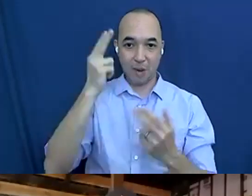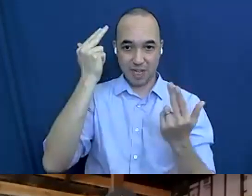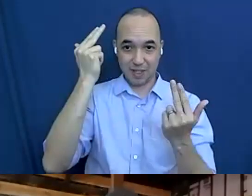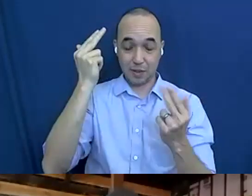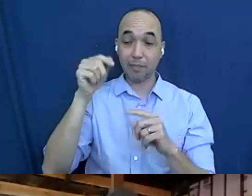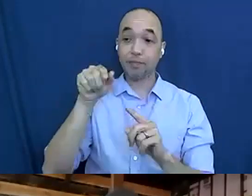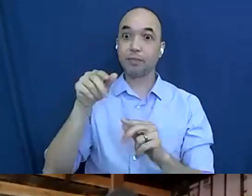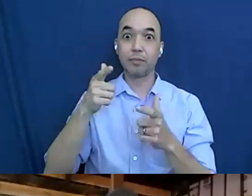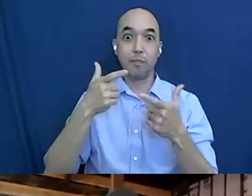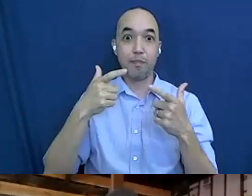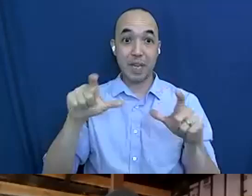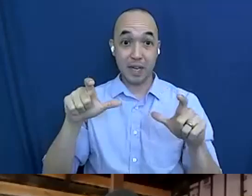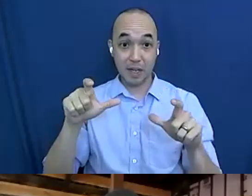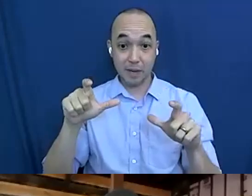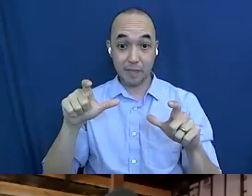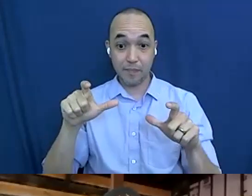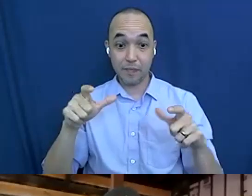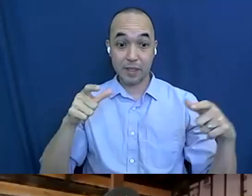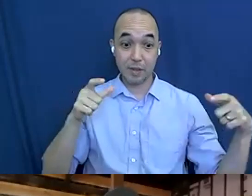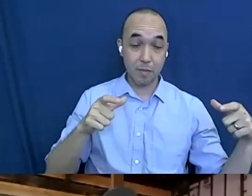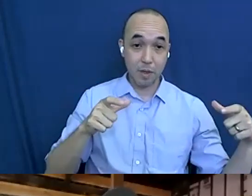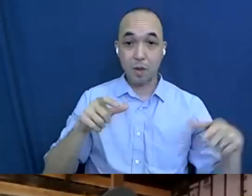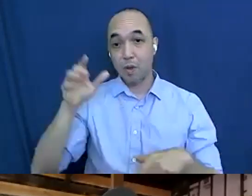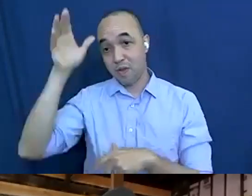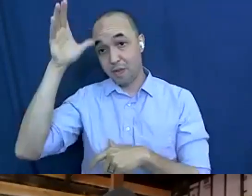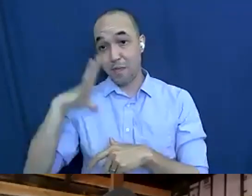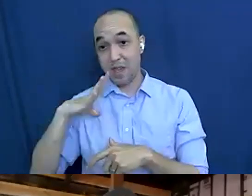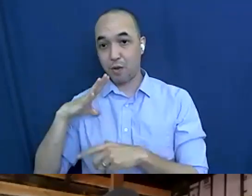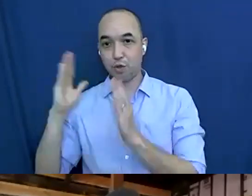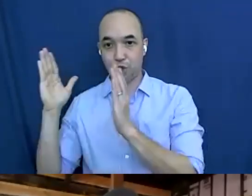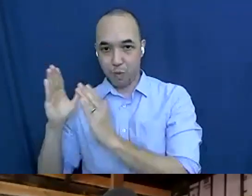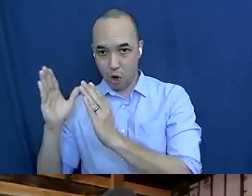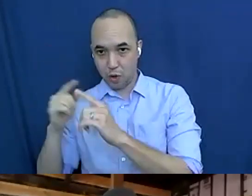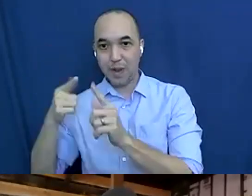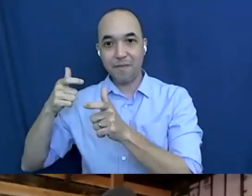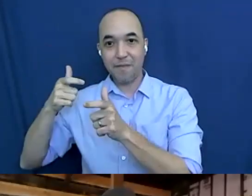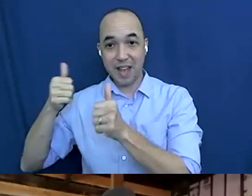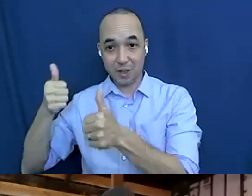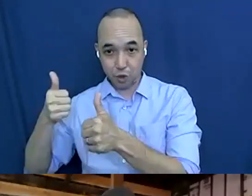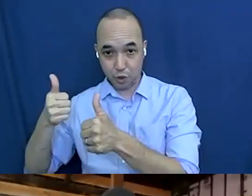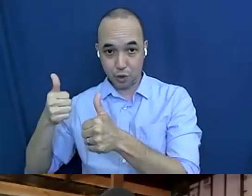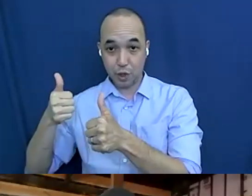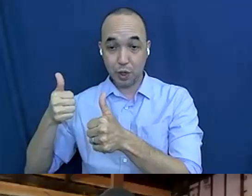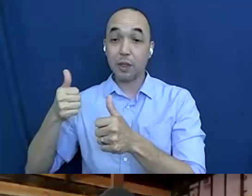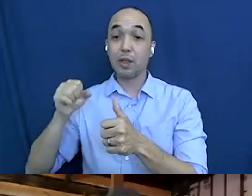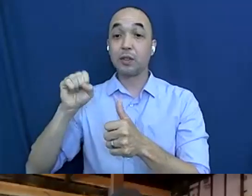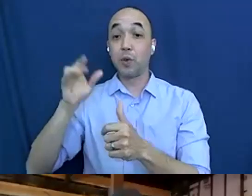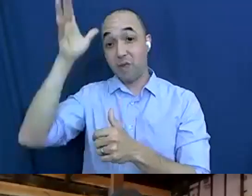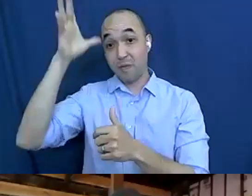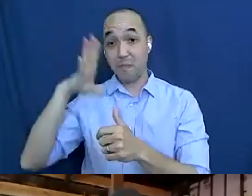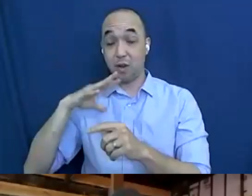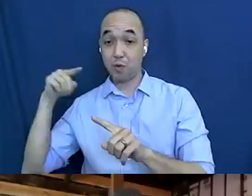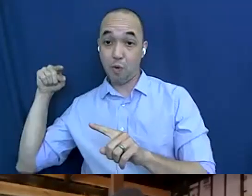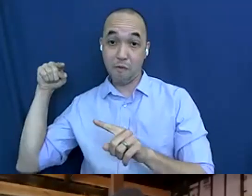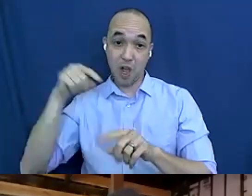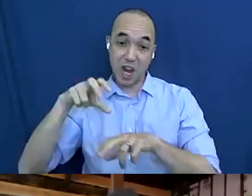the males are 30 to 40% smaller, but they're faster. So the males will fly in, grab the rabbit. The females